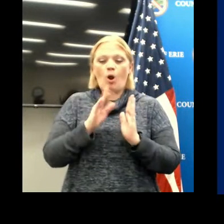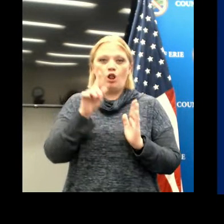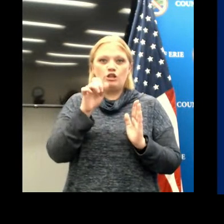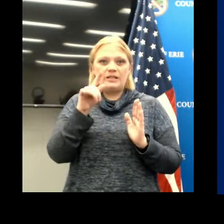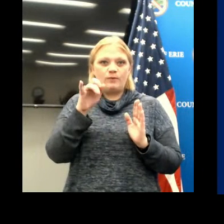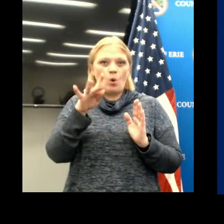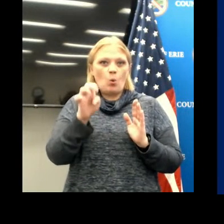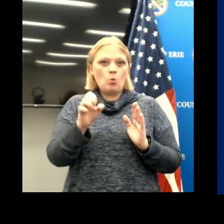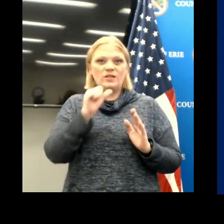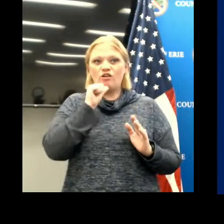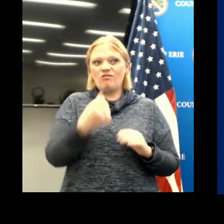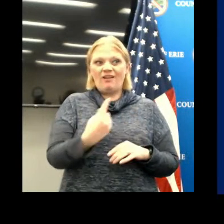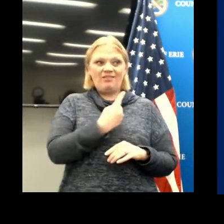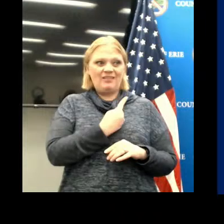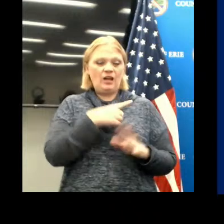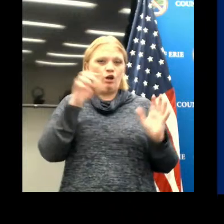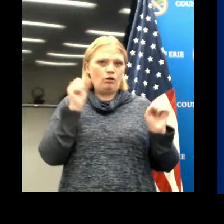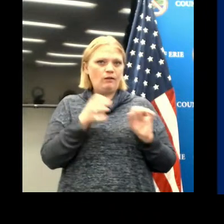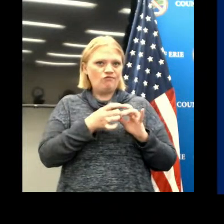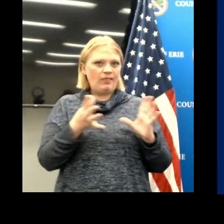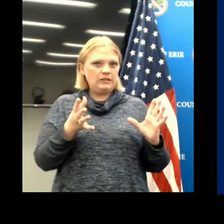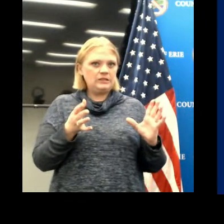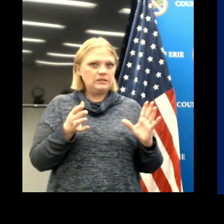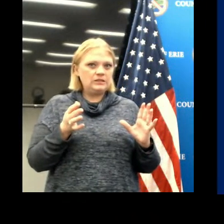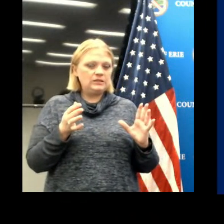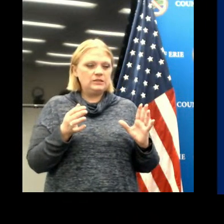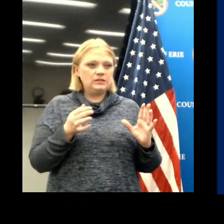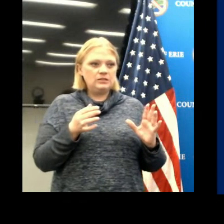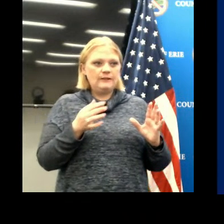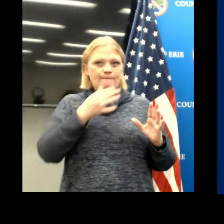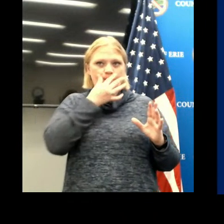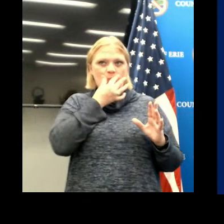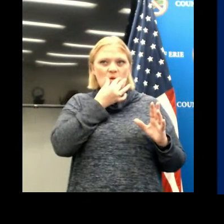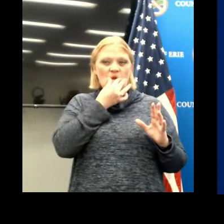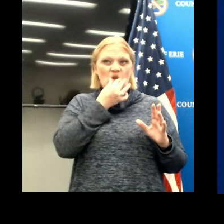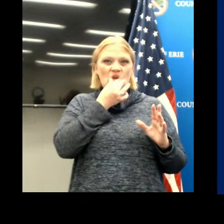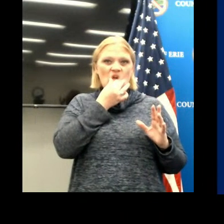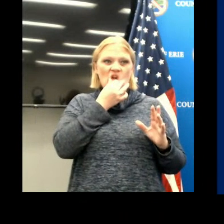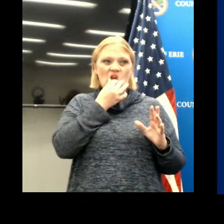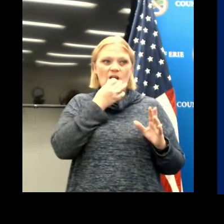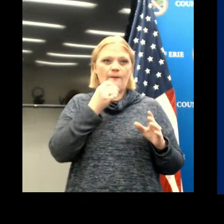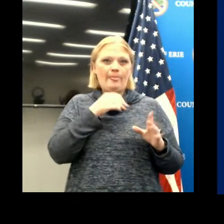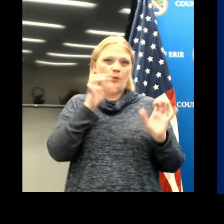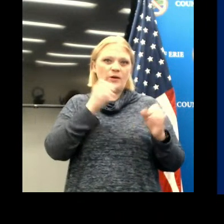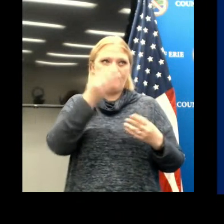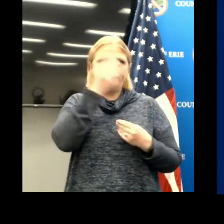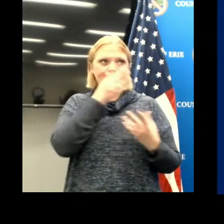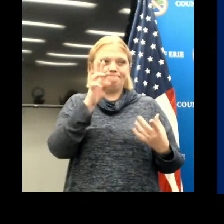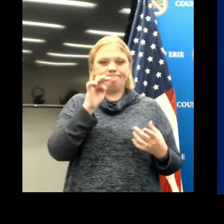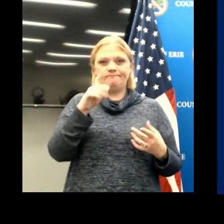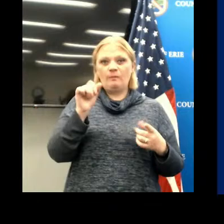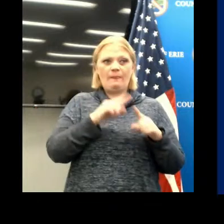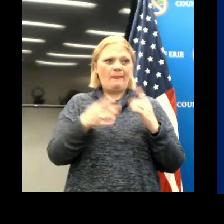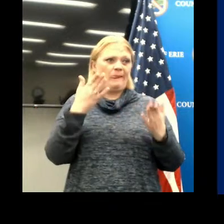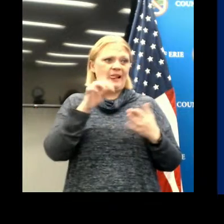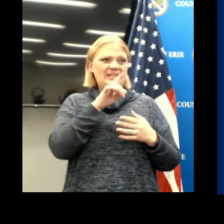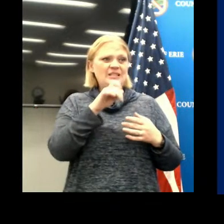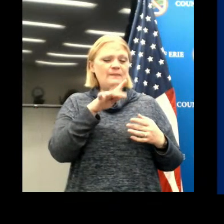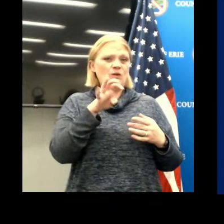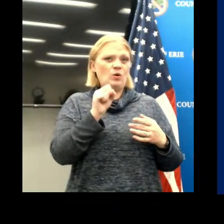screen here, but we can release that information to the media. There are some zip codes where they might only